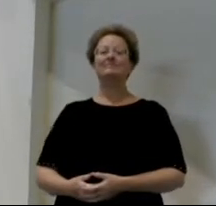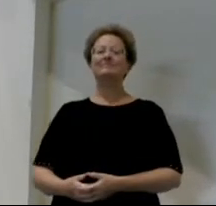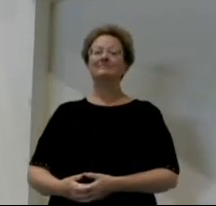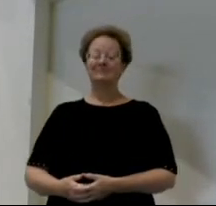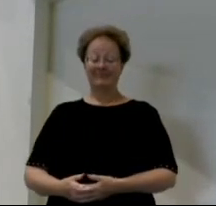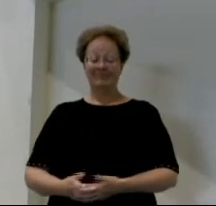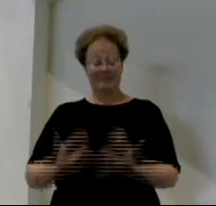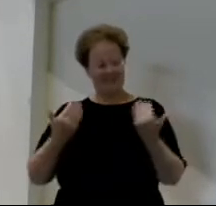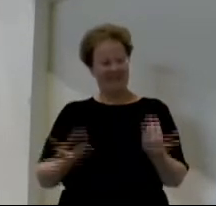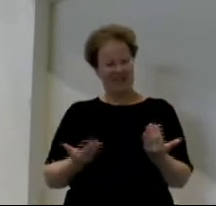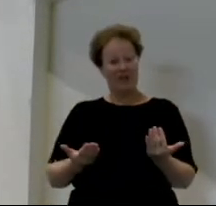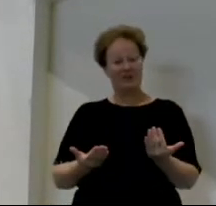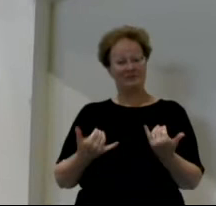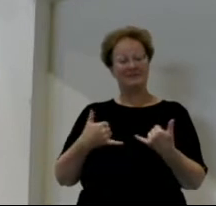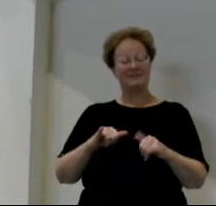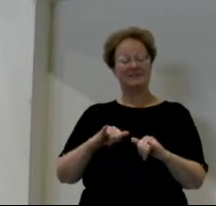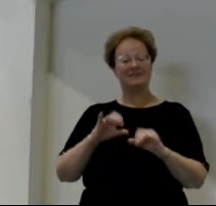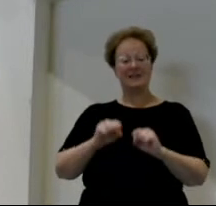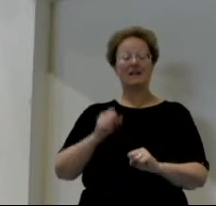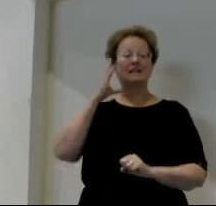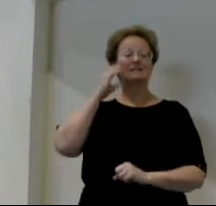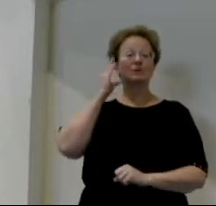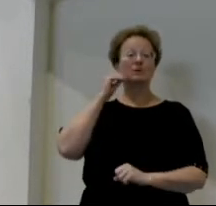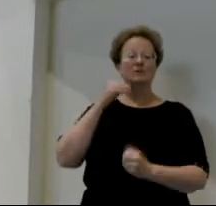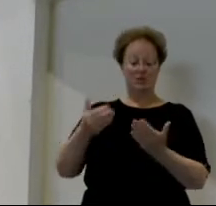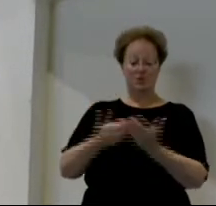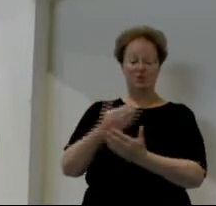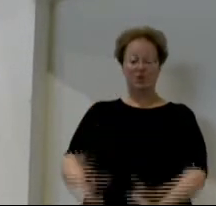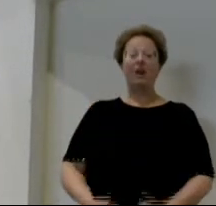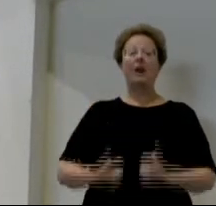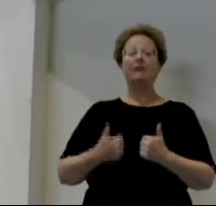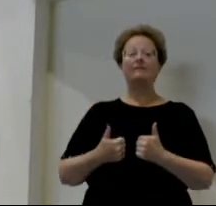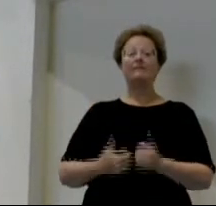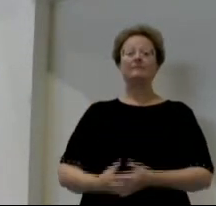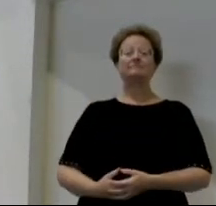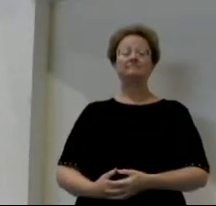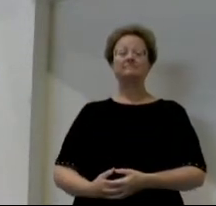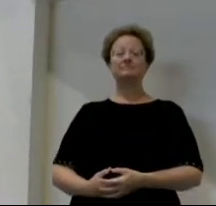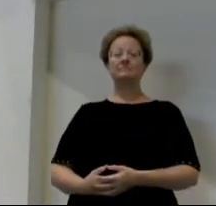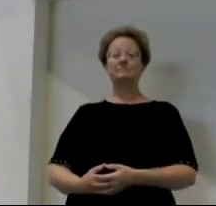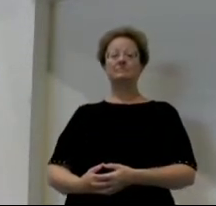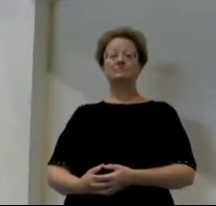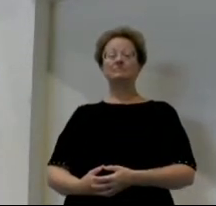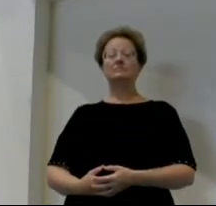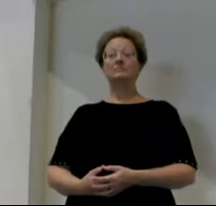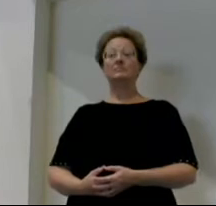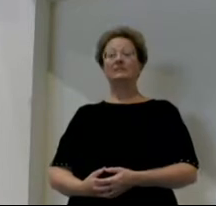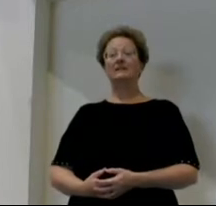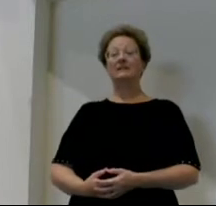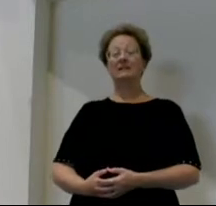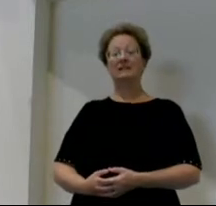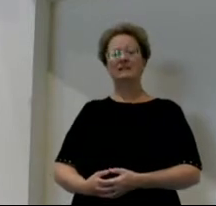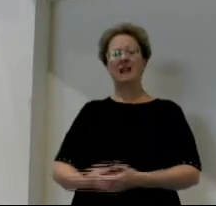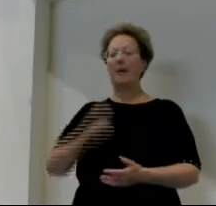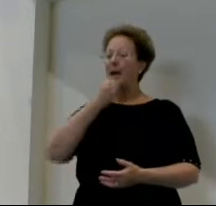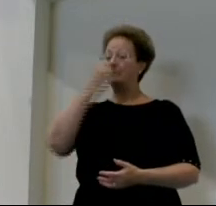still journey in this world. A newness of life. So we can't live as if baptism